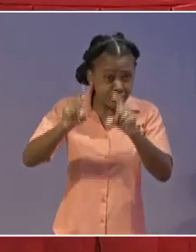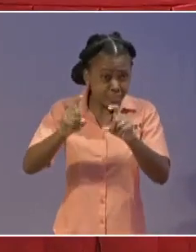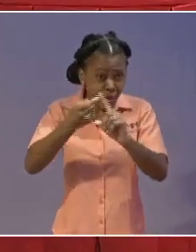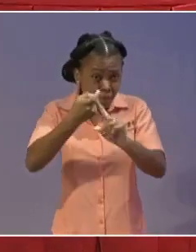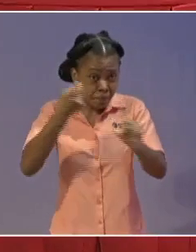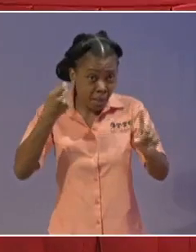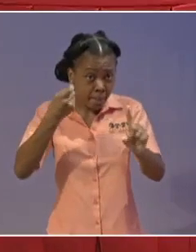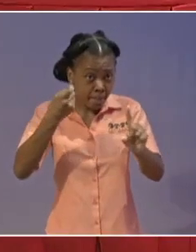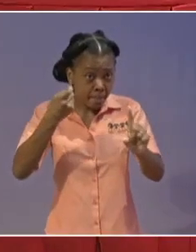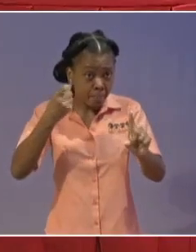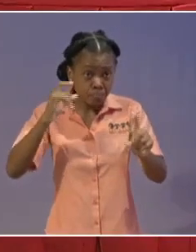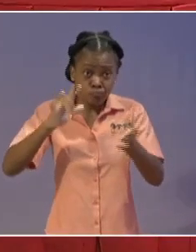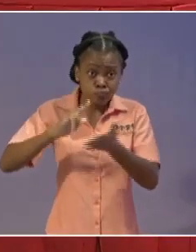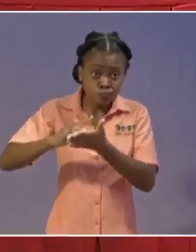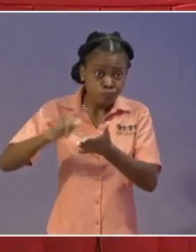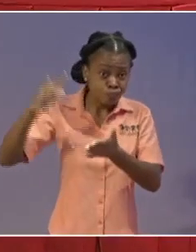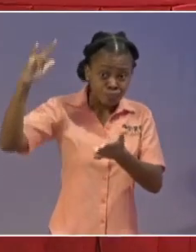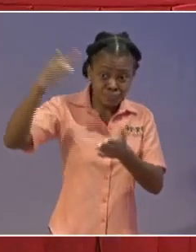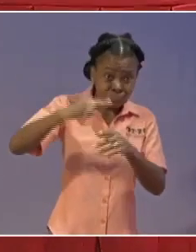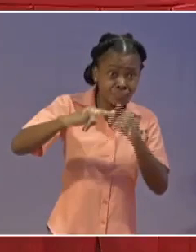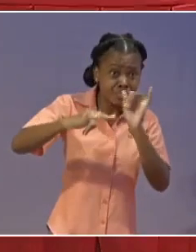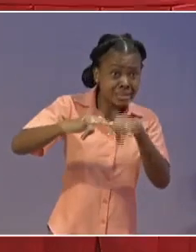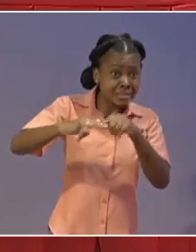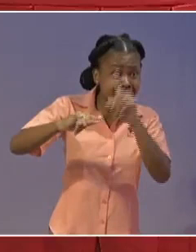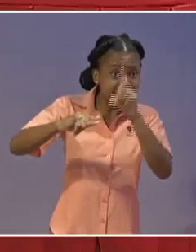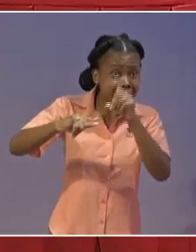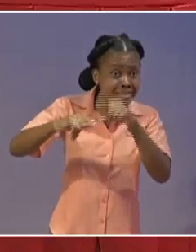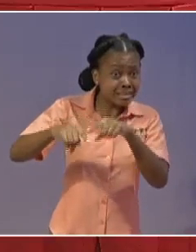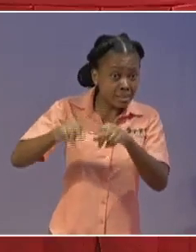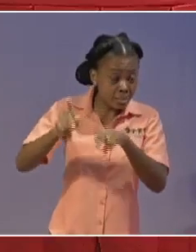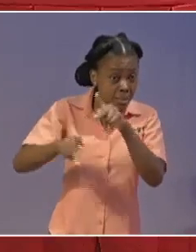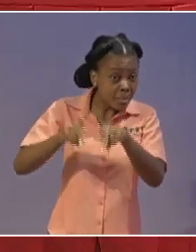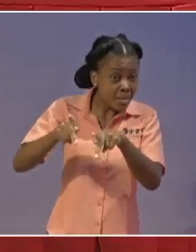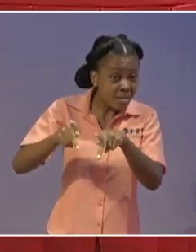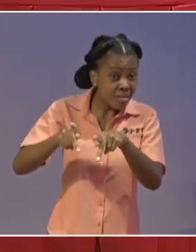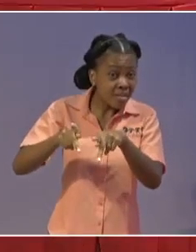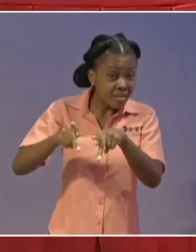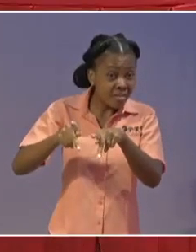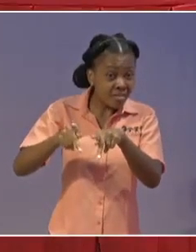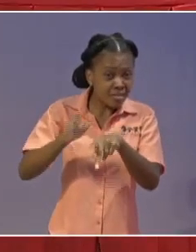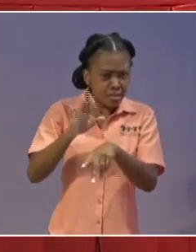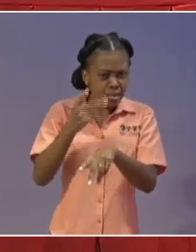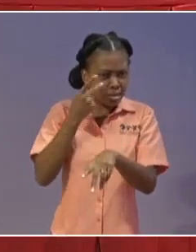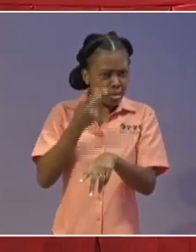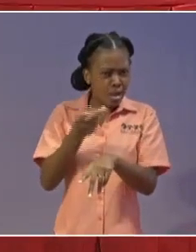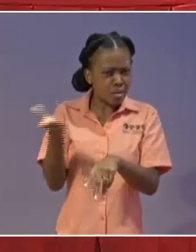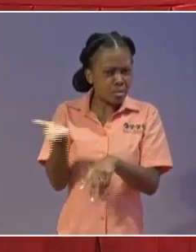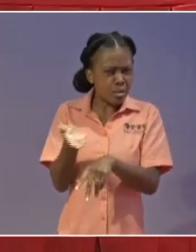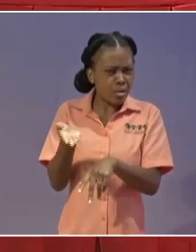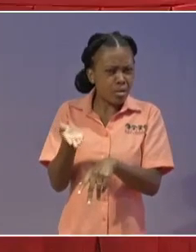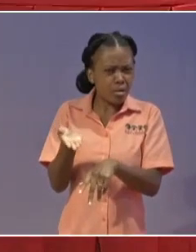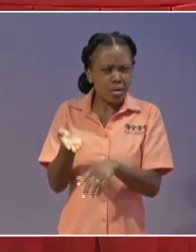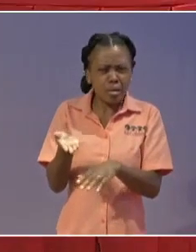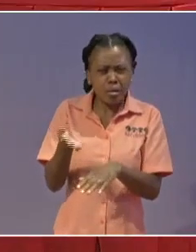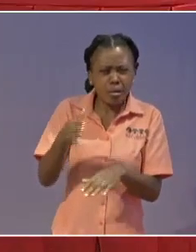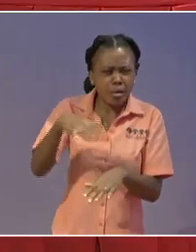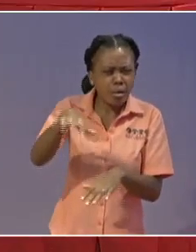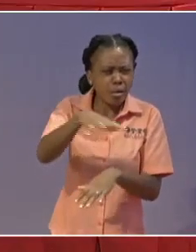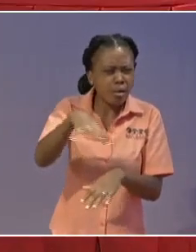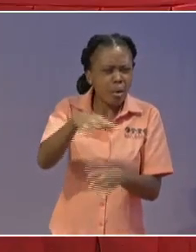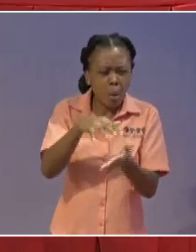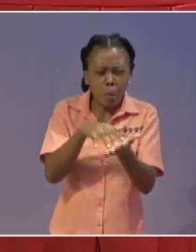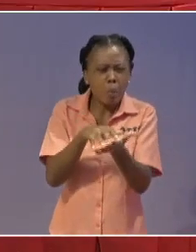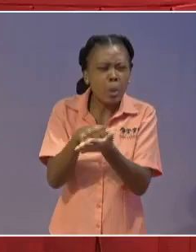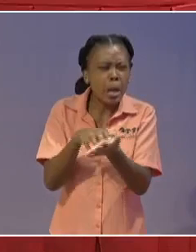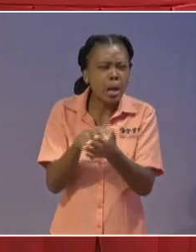against the backdrop that so far cases are milder in Trinidad at least and even asymptomatic. So that's my first